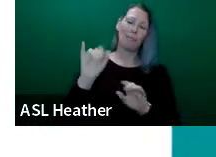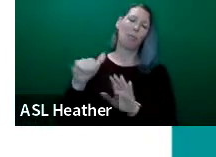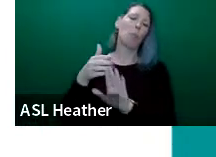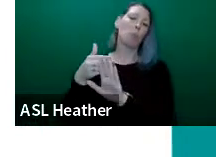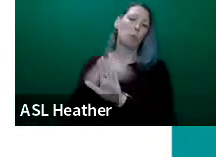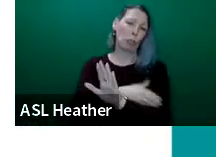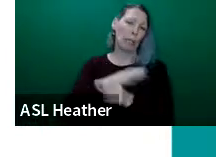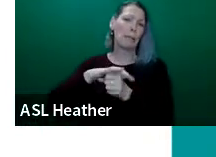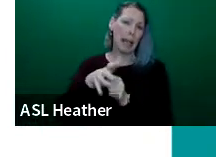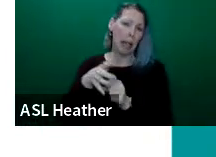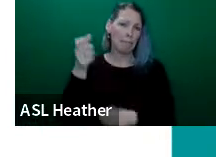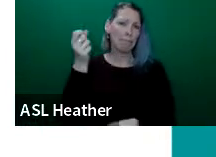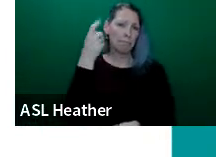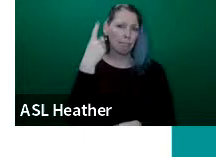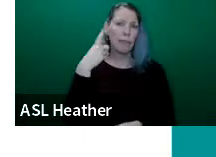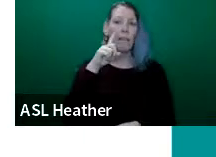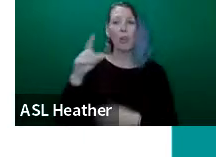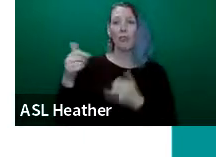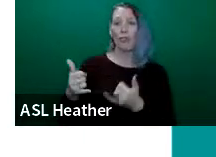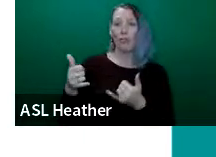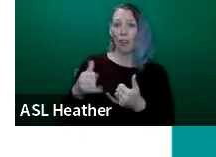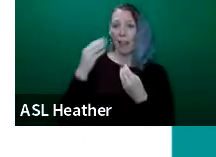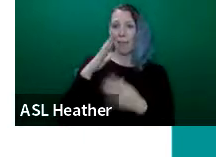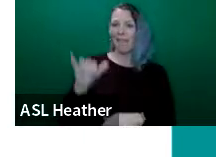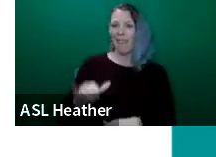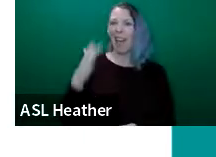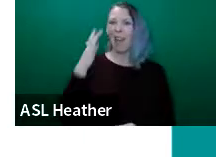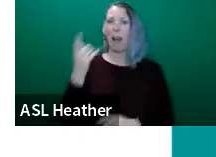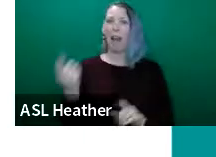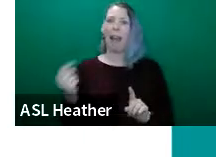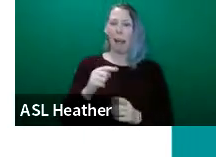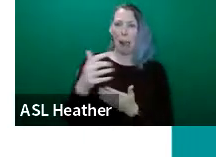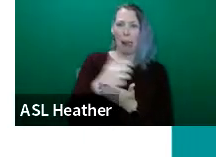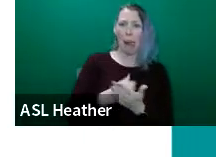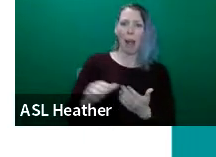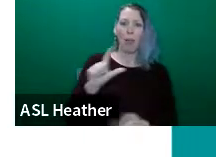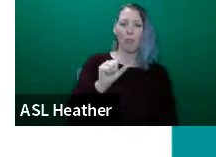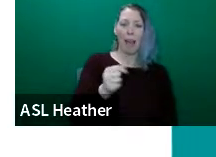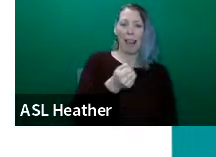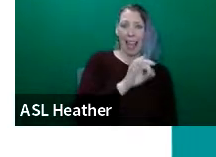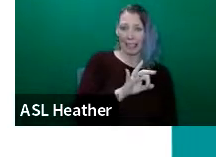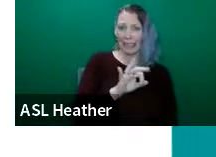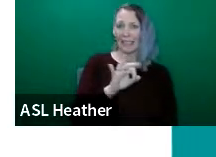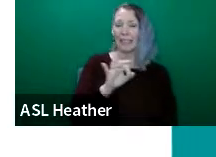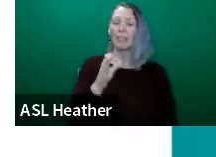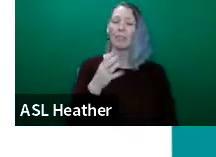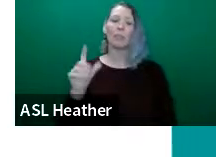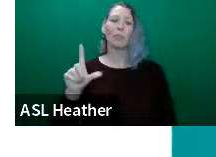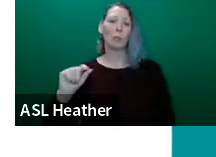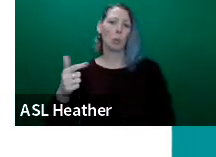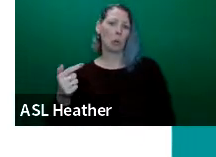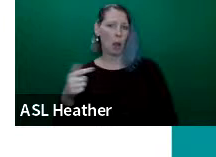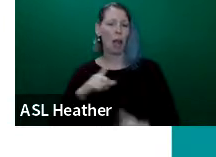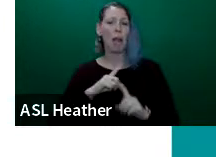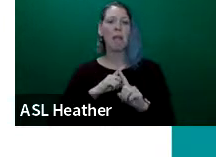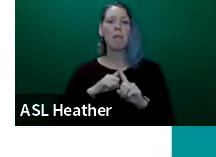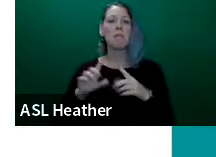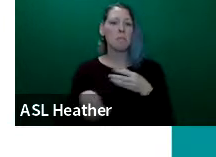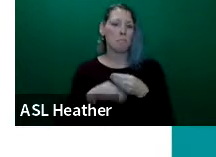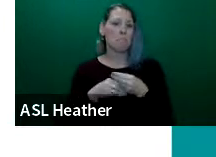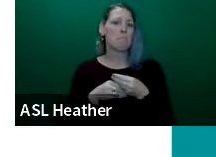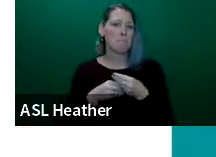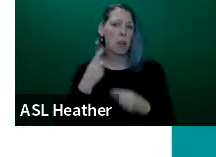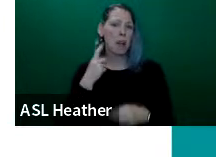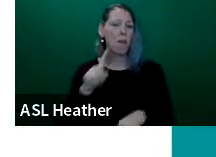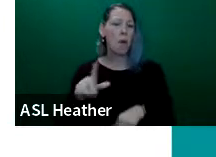as understanding for current information. So that's why we went back and collected 2019 information as kind of our base, but we did supplement that for